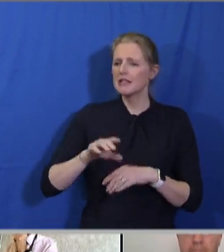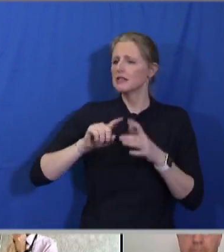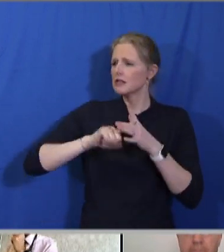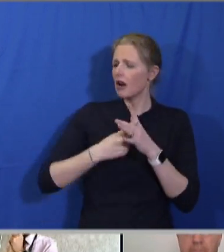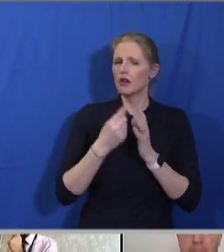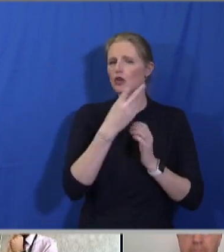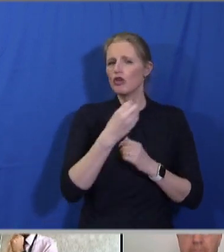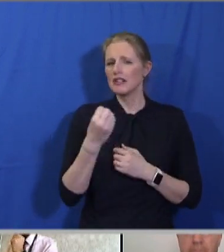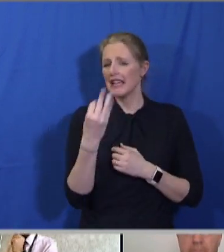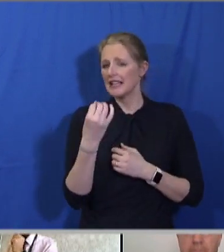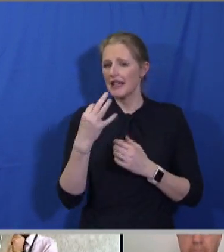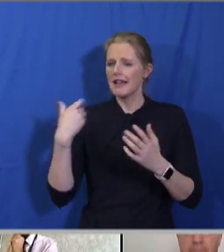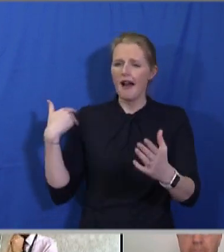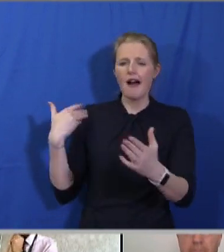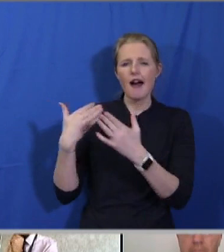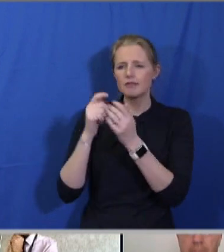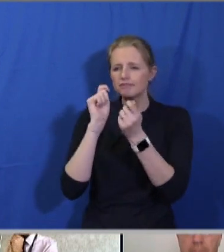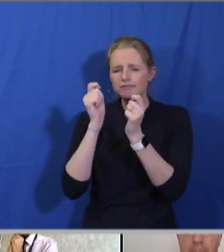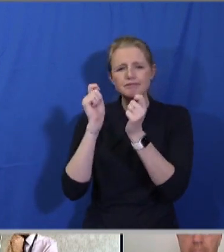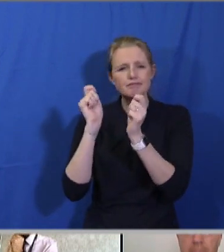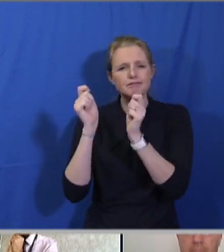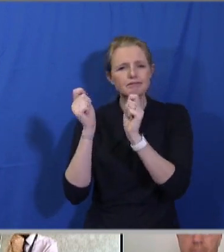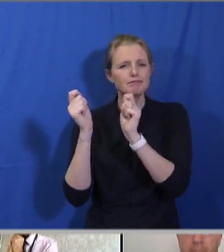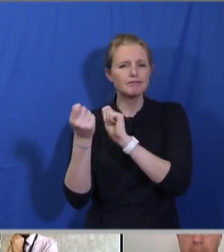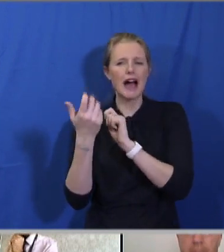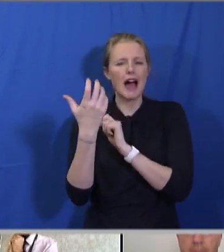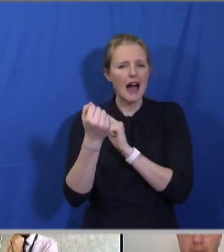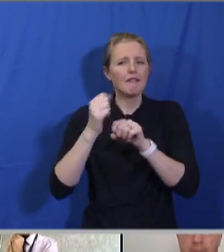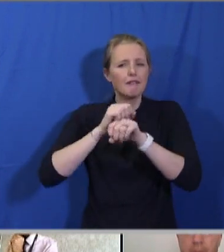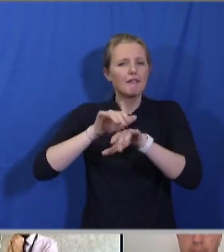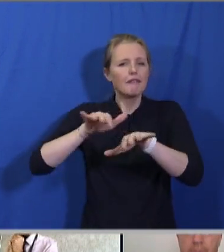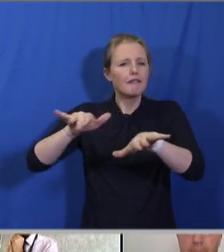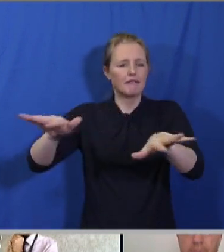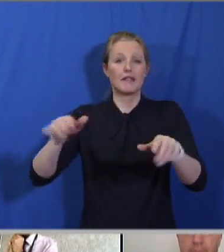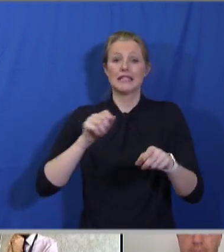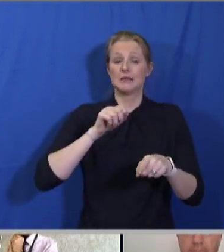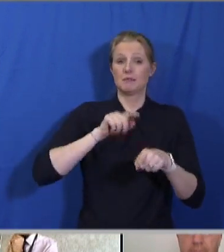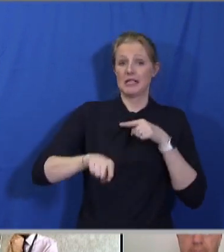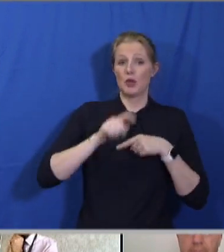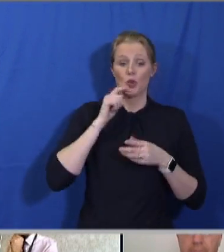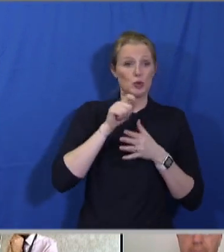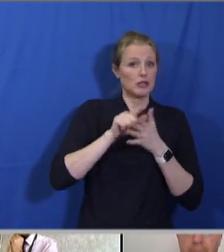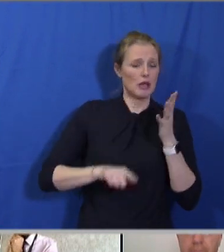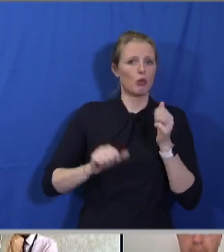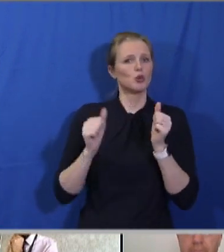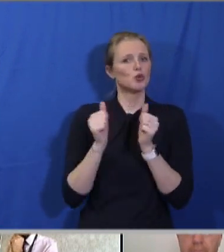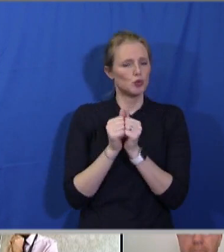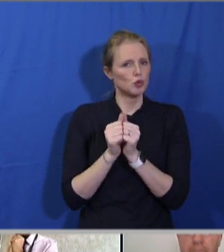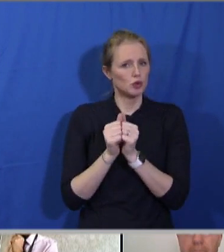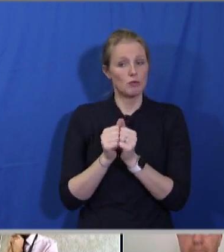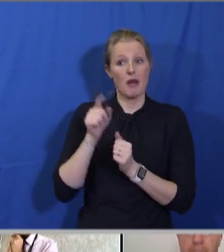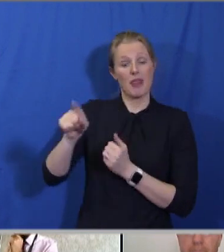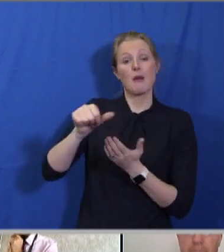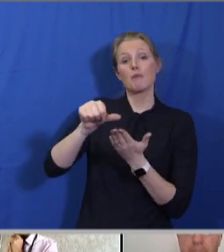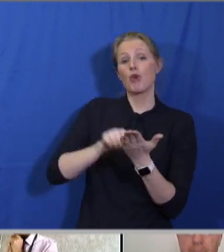2018, and in terms of specifically for disabled people, the aim of the program is